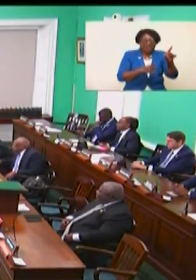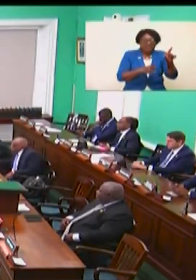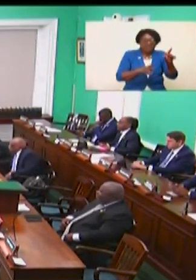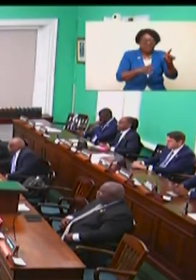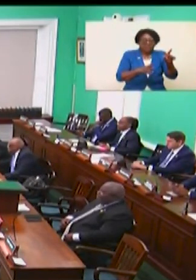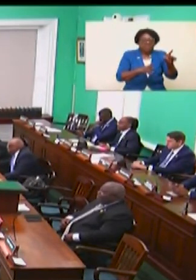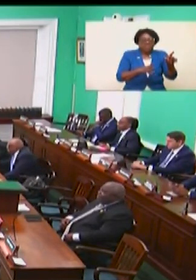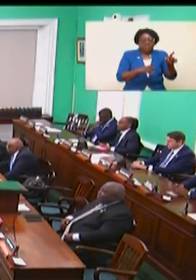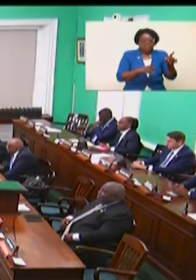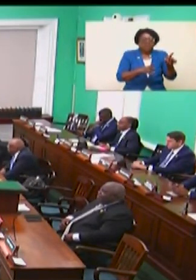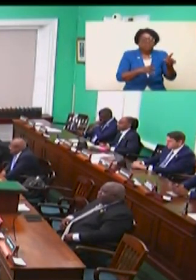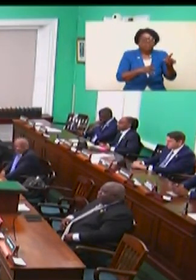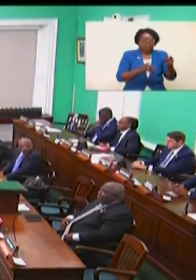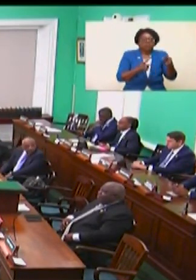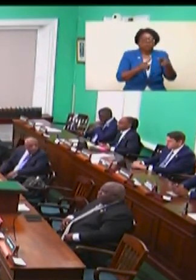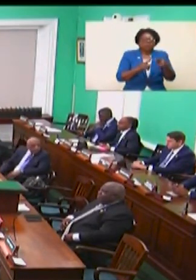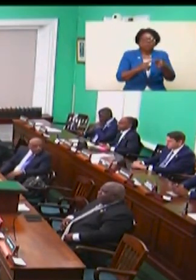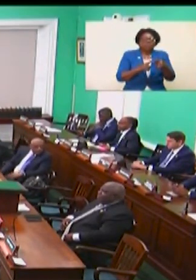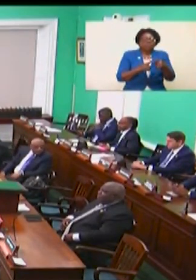to commission, or rather to